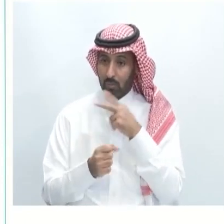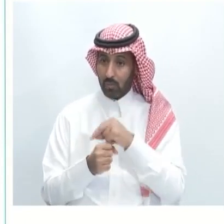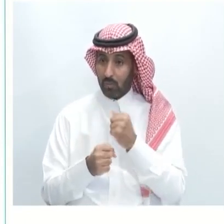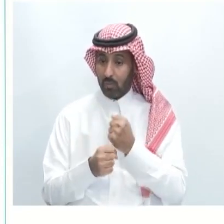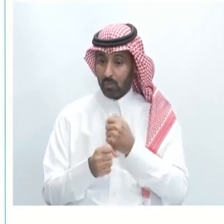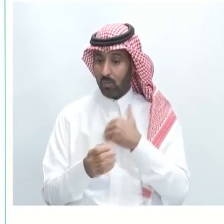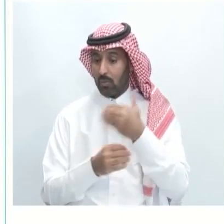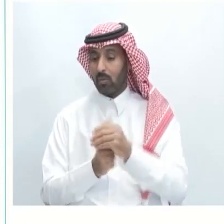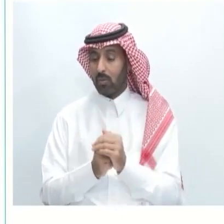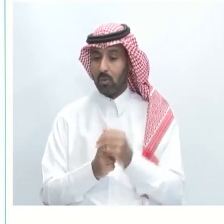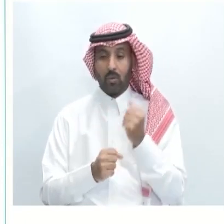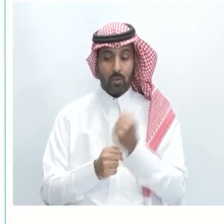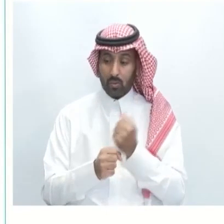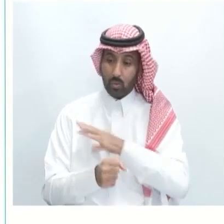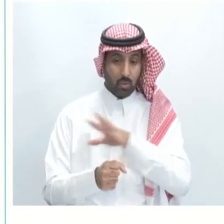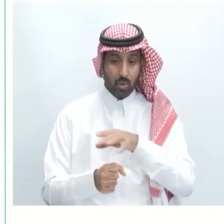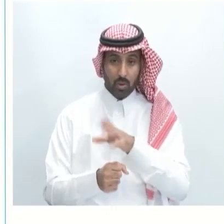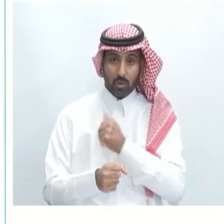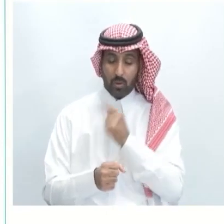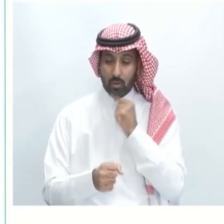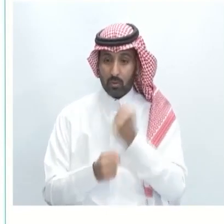expected. So again, the word here is